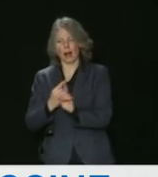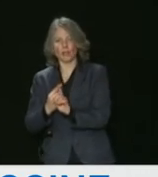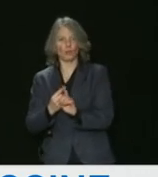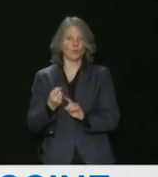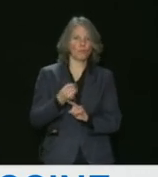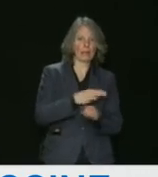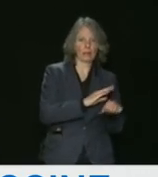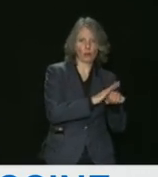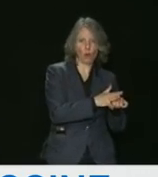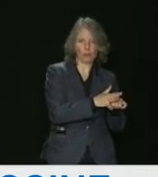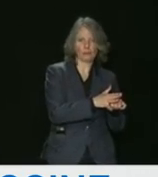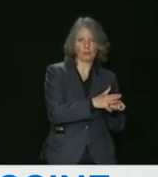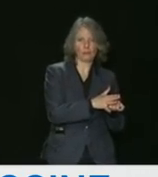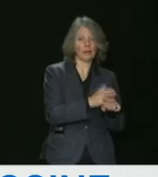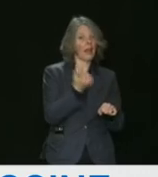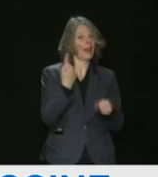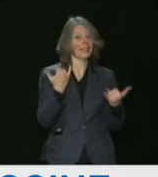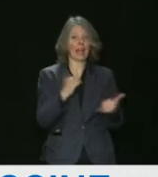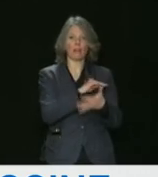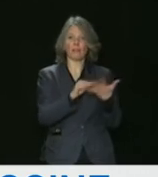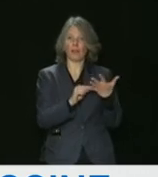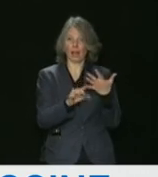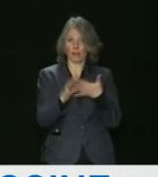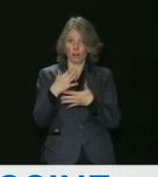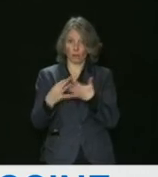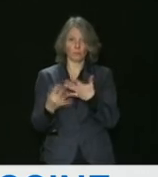We have 5 vaccine options.